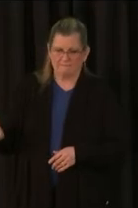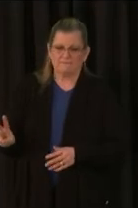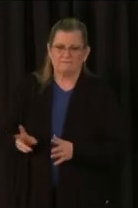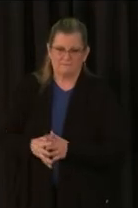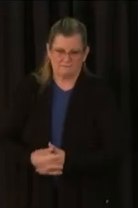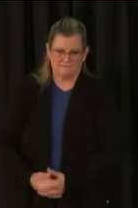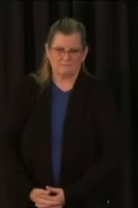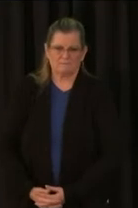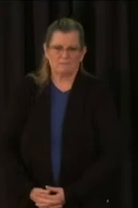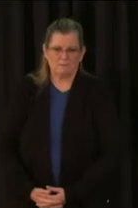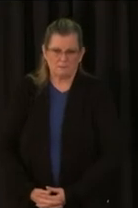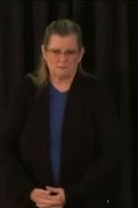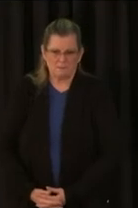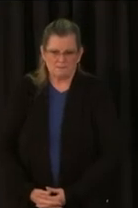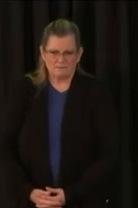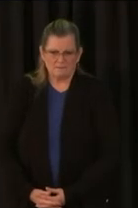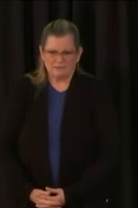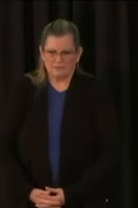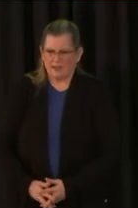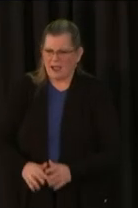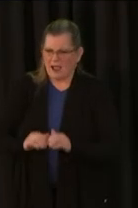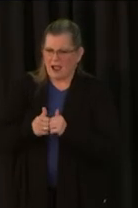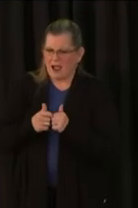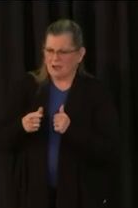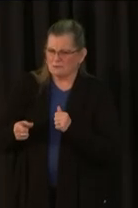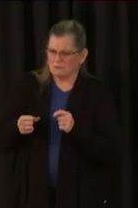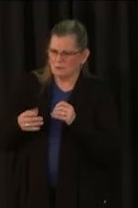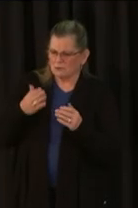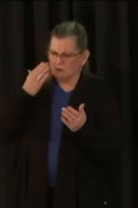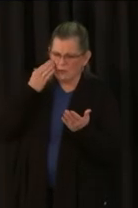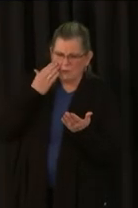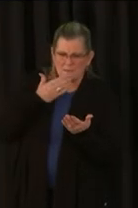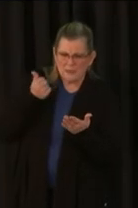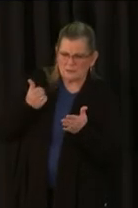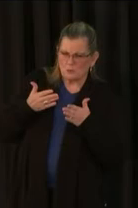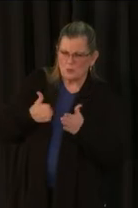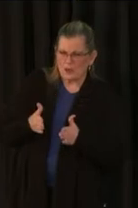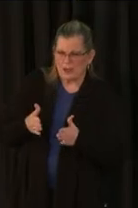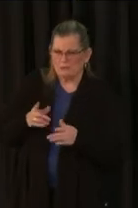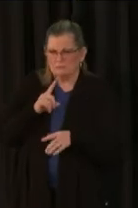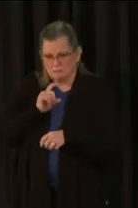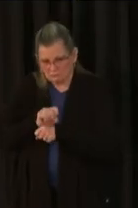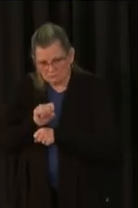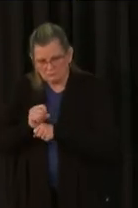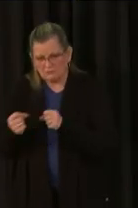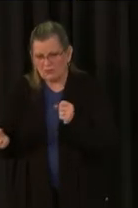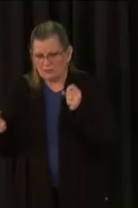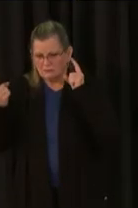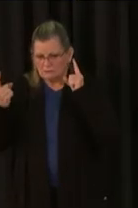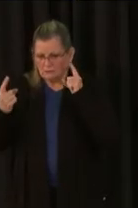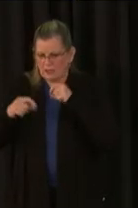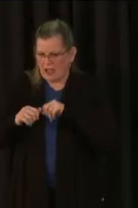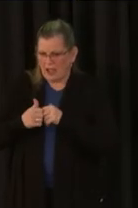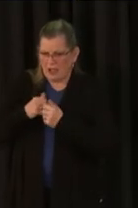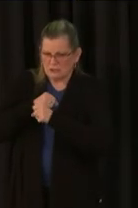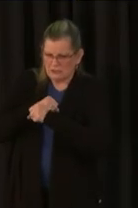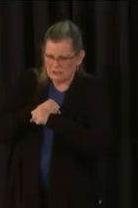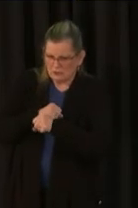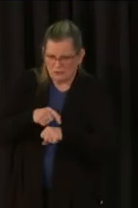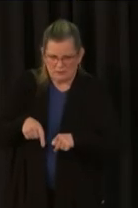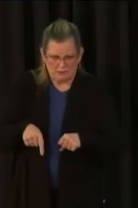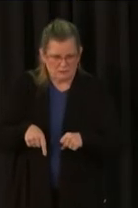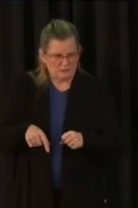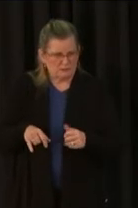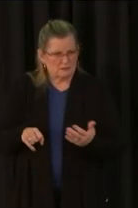inaugurations. How do you describe it in terms of what's the best way to really understand how secure that is once it's stood